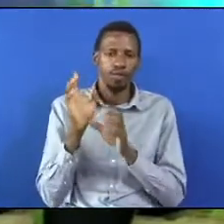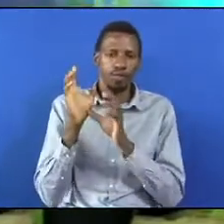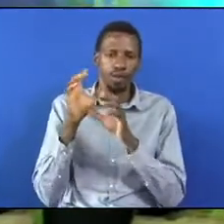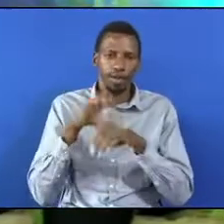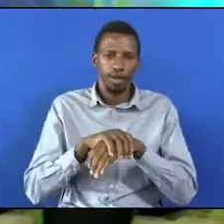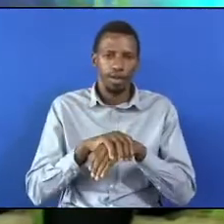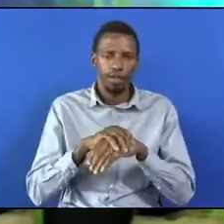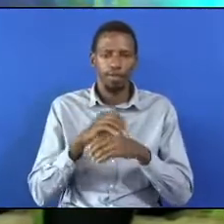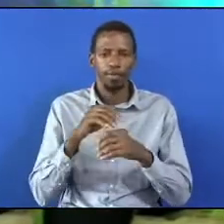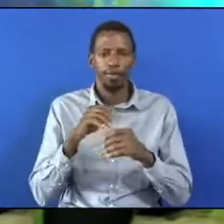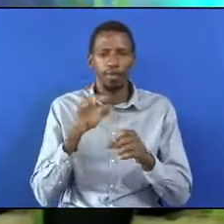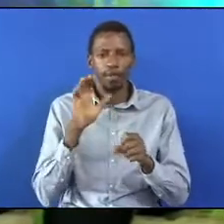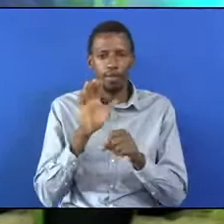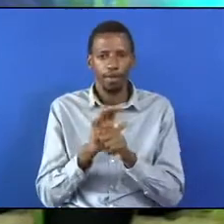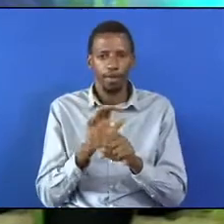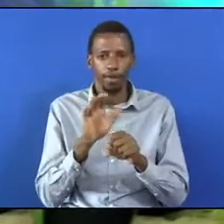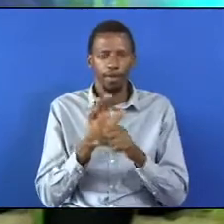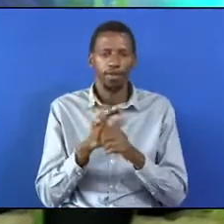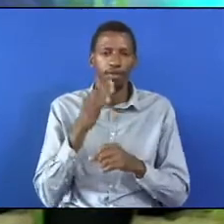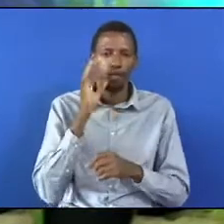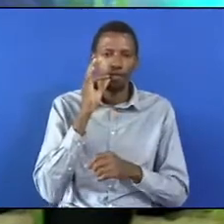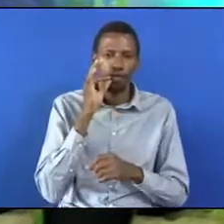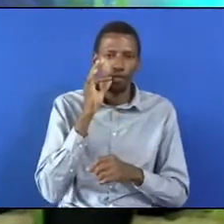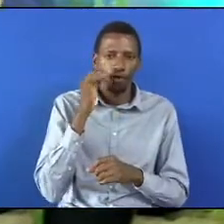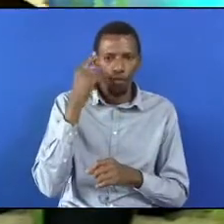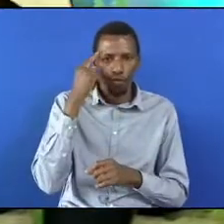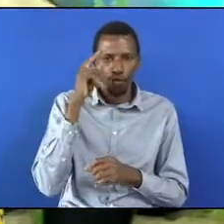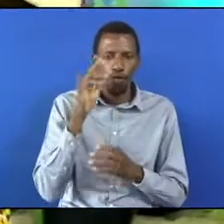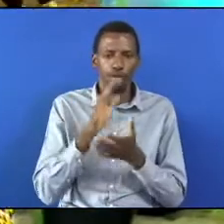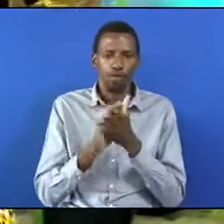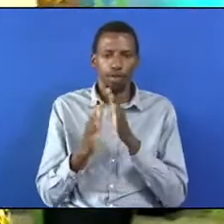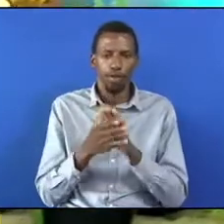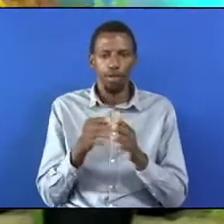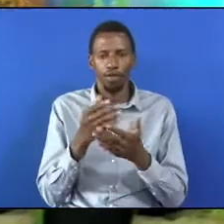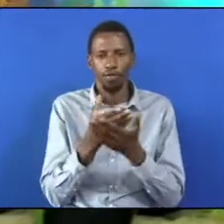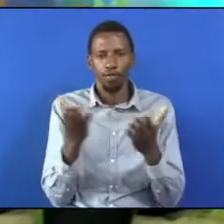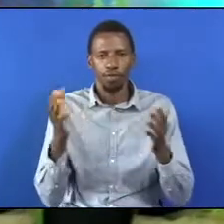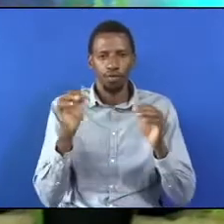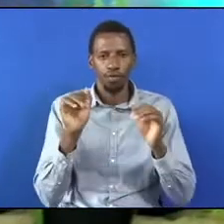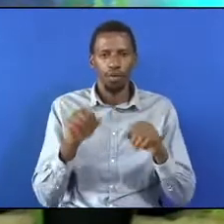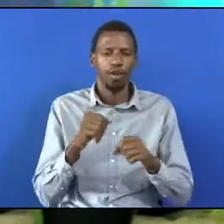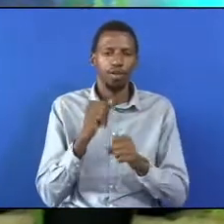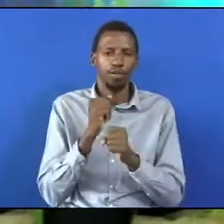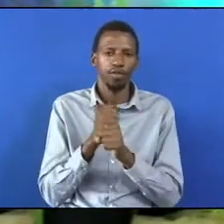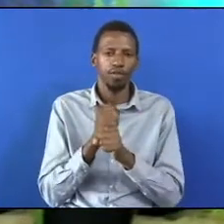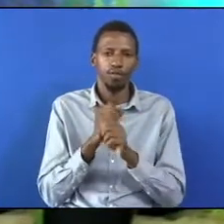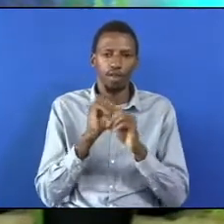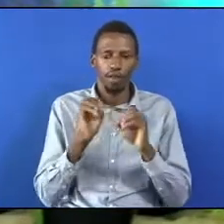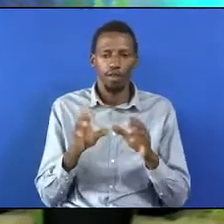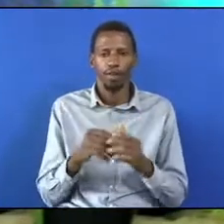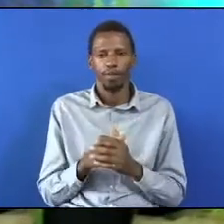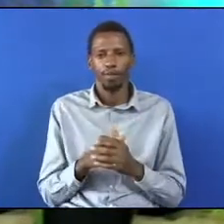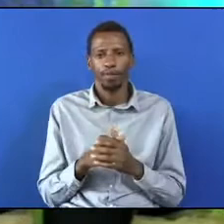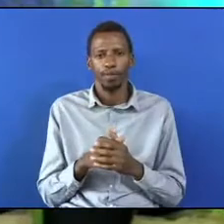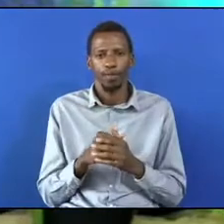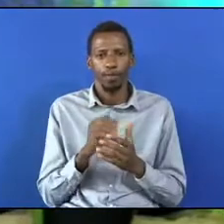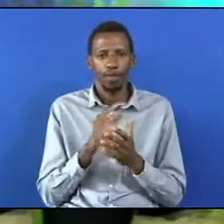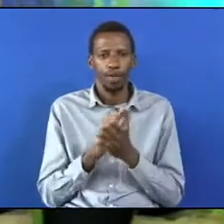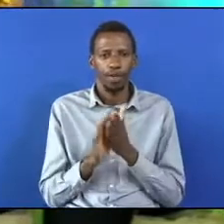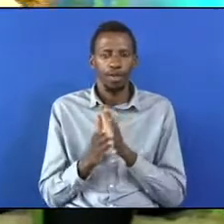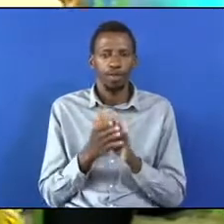bear much fruit. For without me you can do